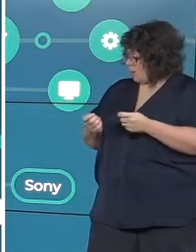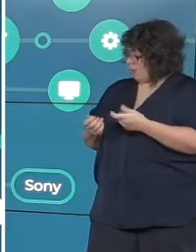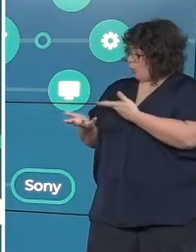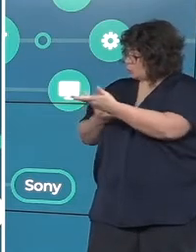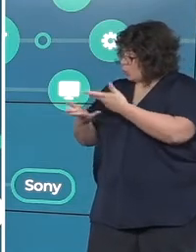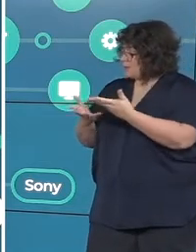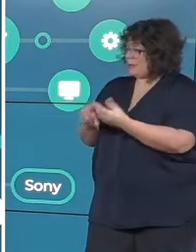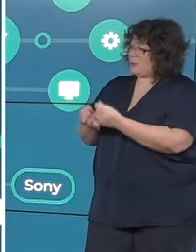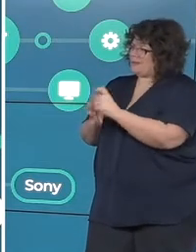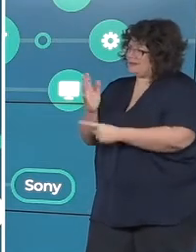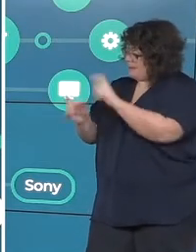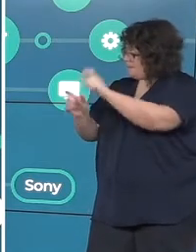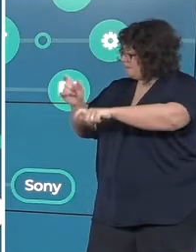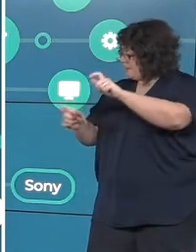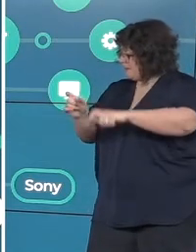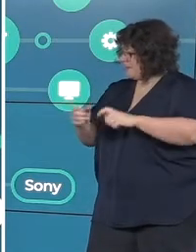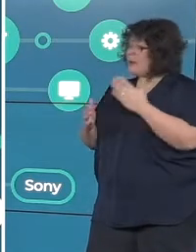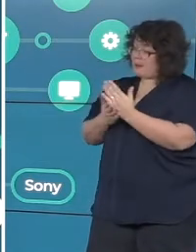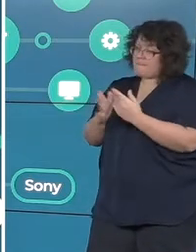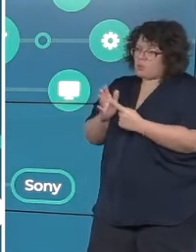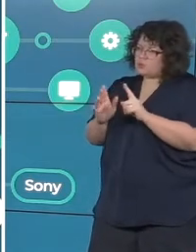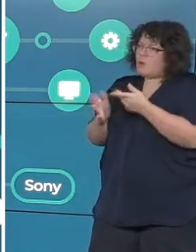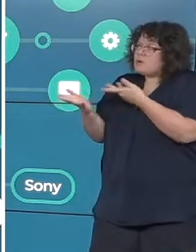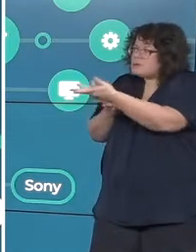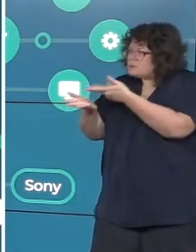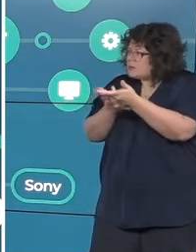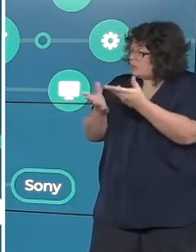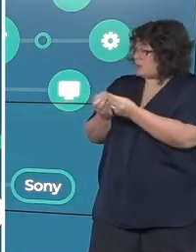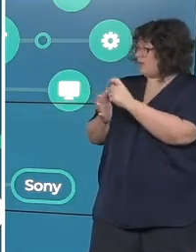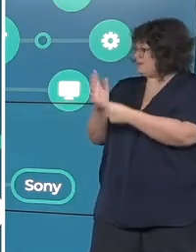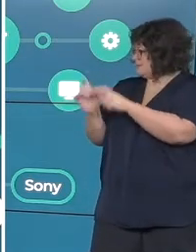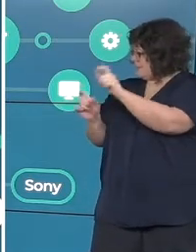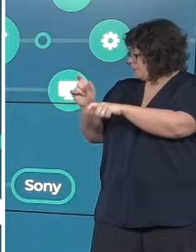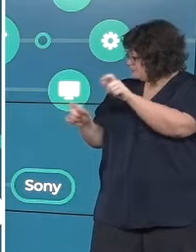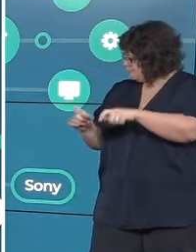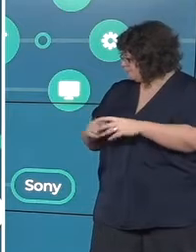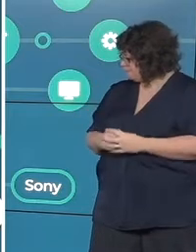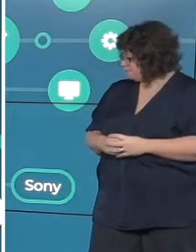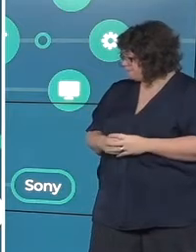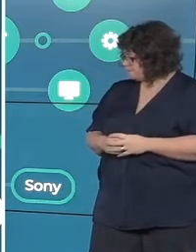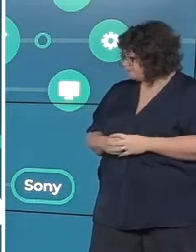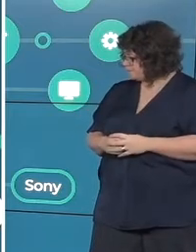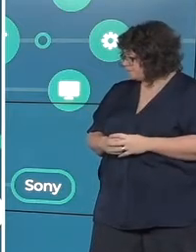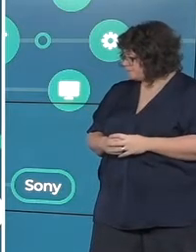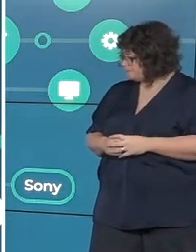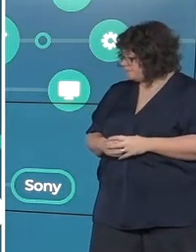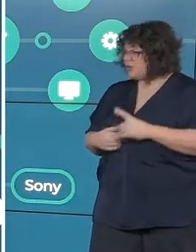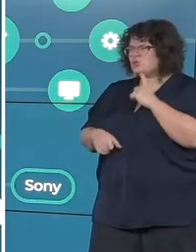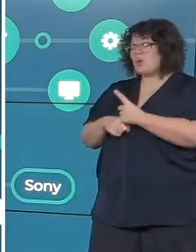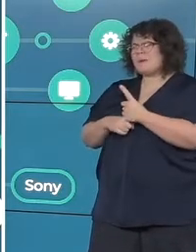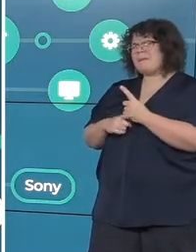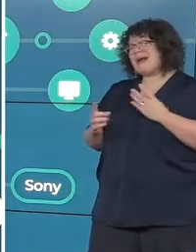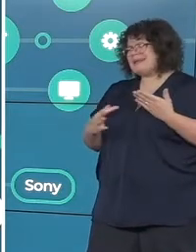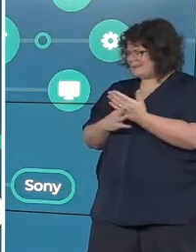I think in terms of accessibility leader, let's be clear, right? We might have this in a title, but many of you people in the room are championing accessibility in